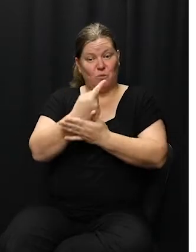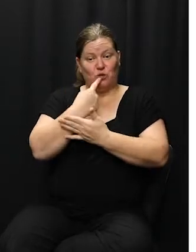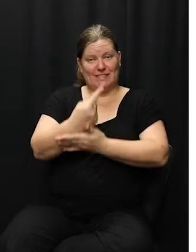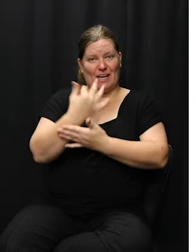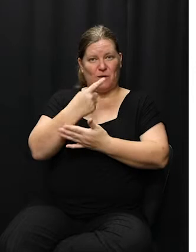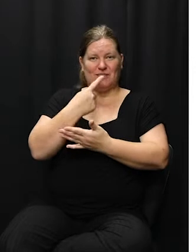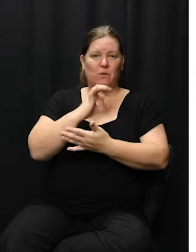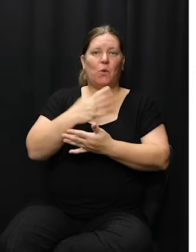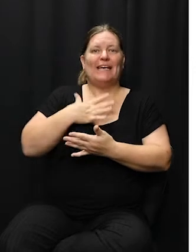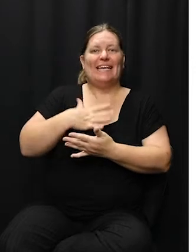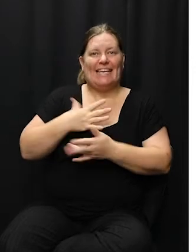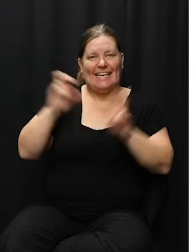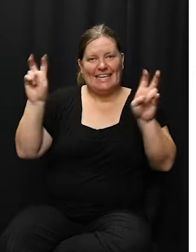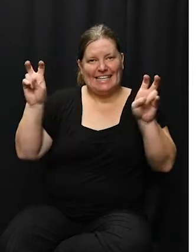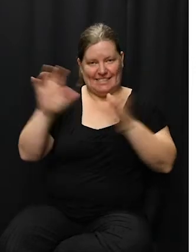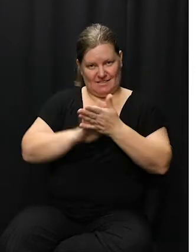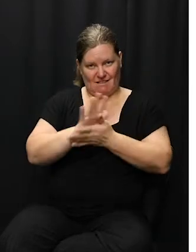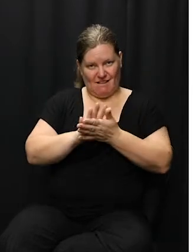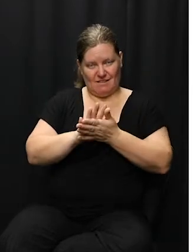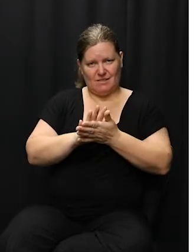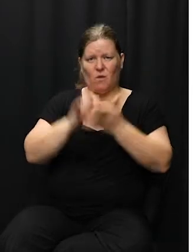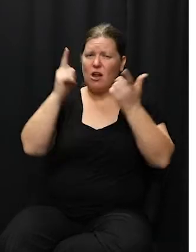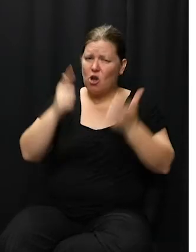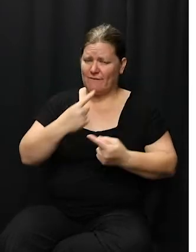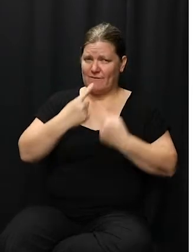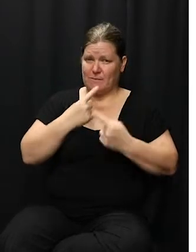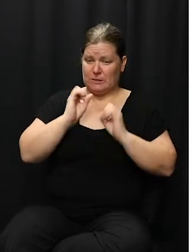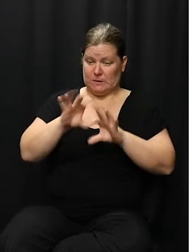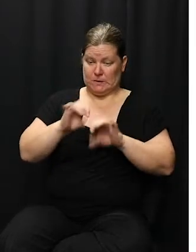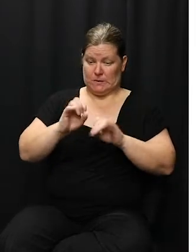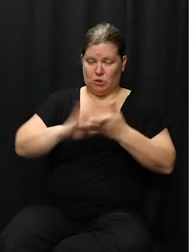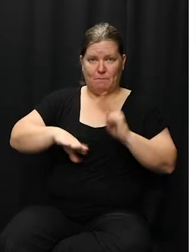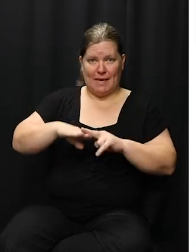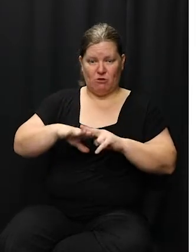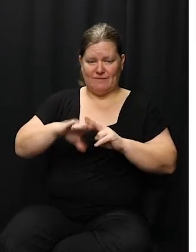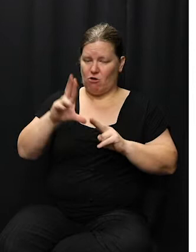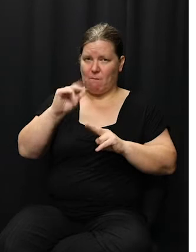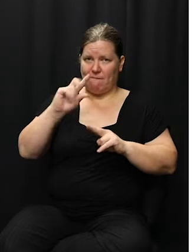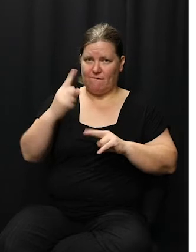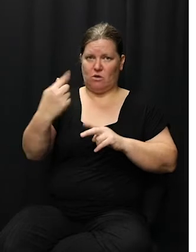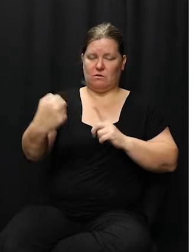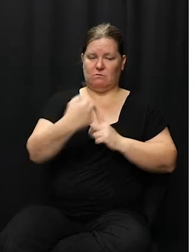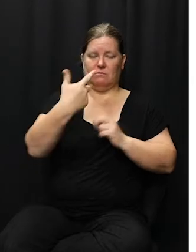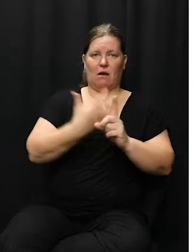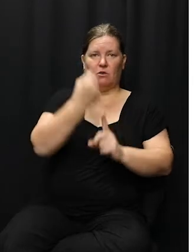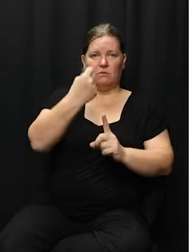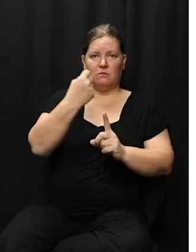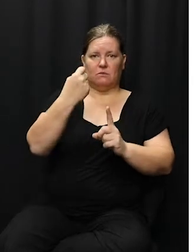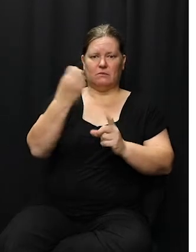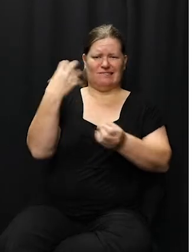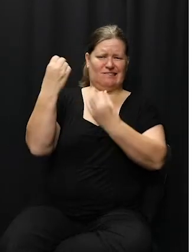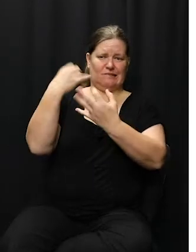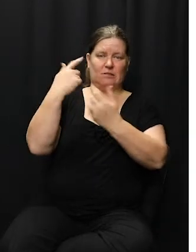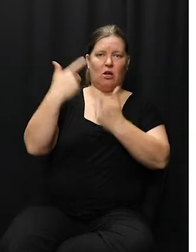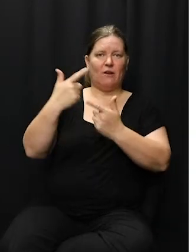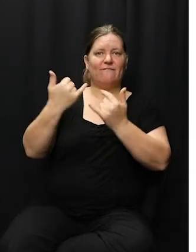say, oh, it's bad, but really what they're saying with that verb need sign, actually there's a lot of information in that, and that impacts on parents. They get